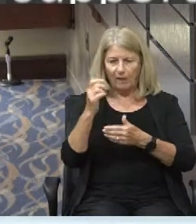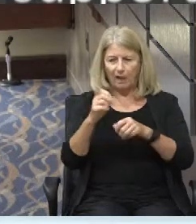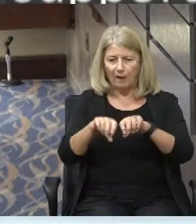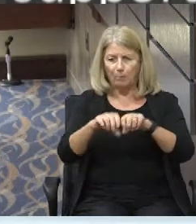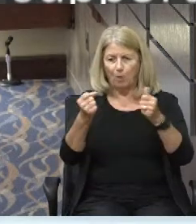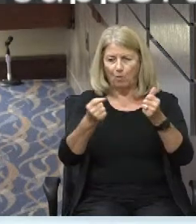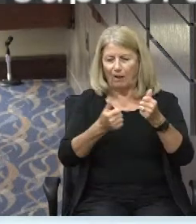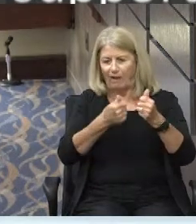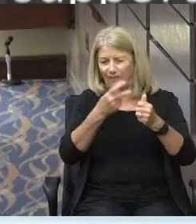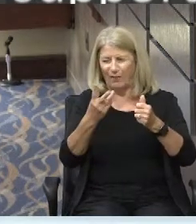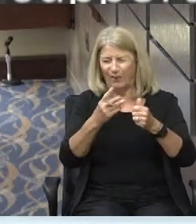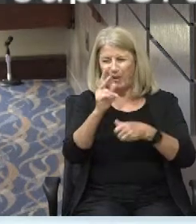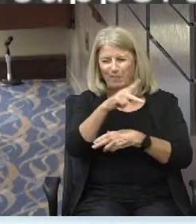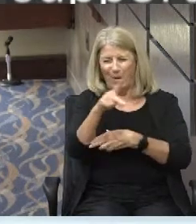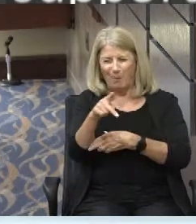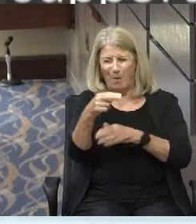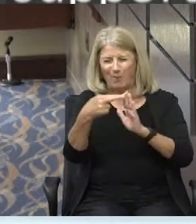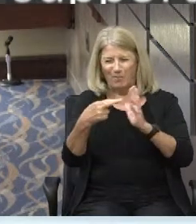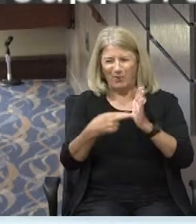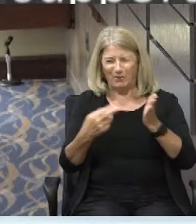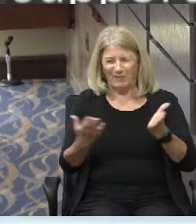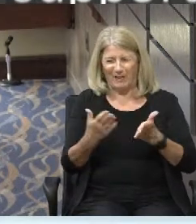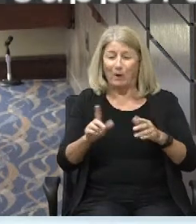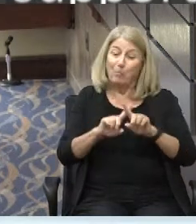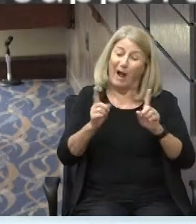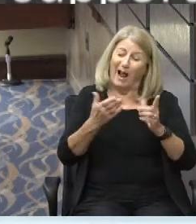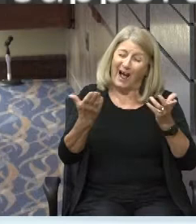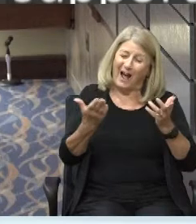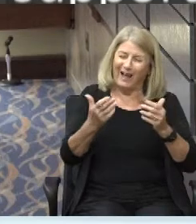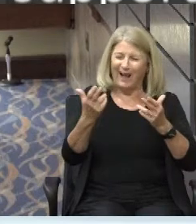here, but a